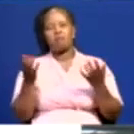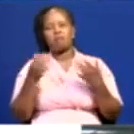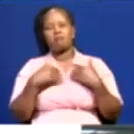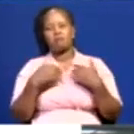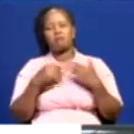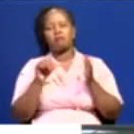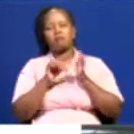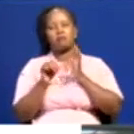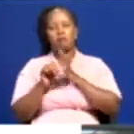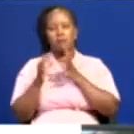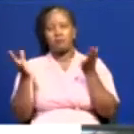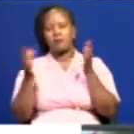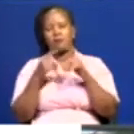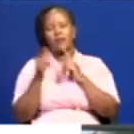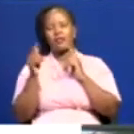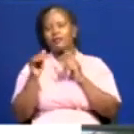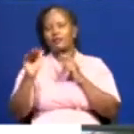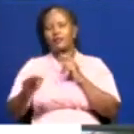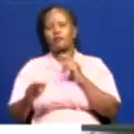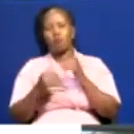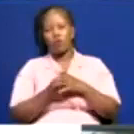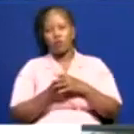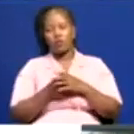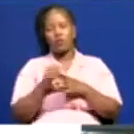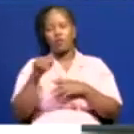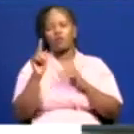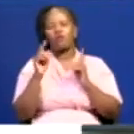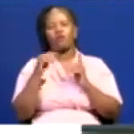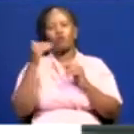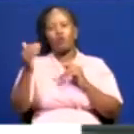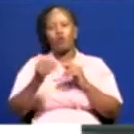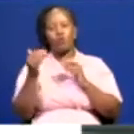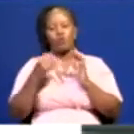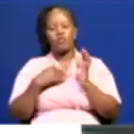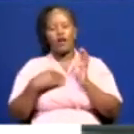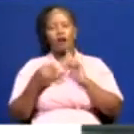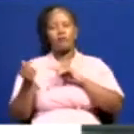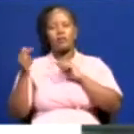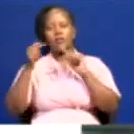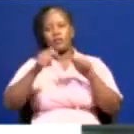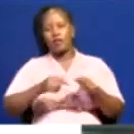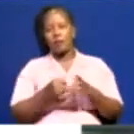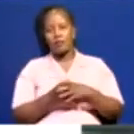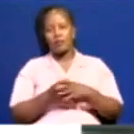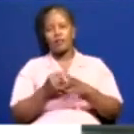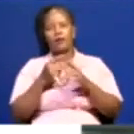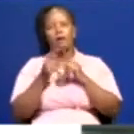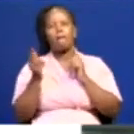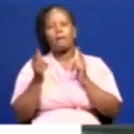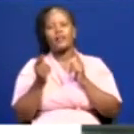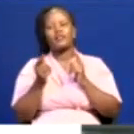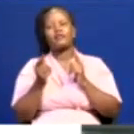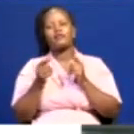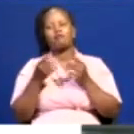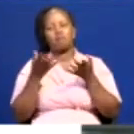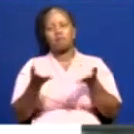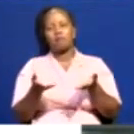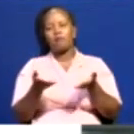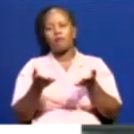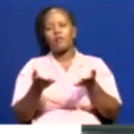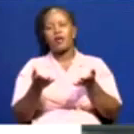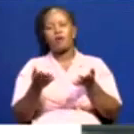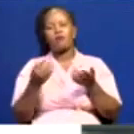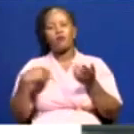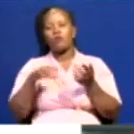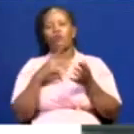ankles. It's very swollen, so normally he should come here, but with his swollen leg you cannot travel. So therefore we will